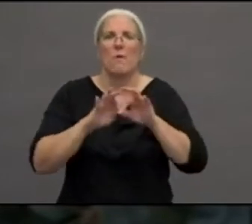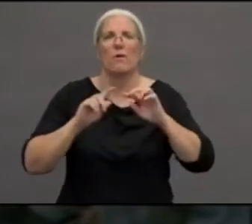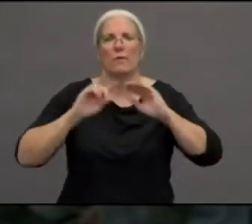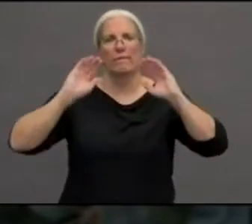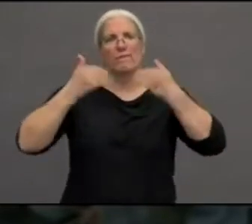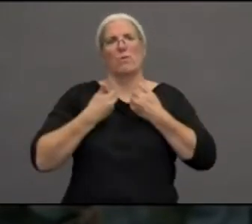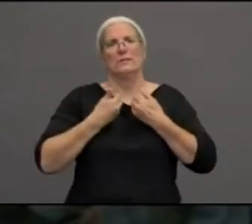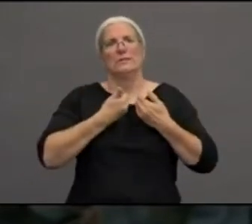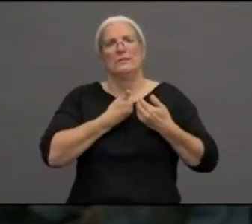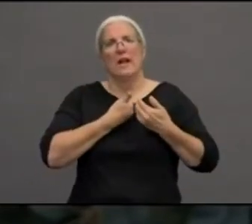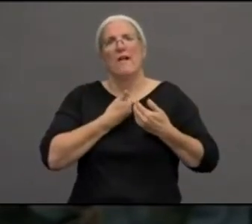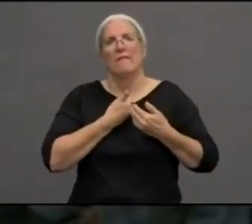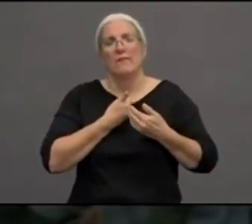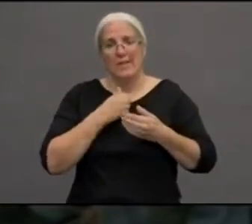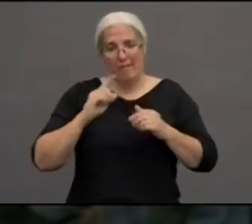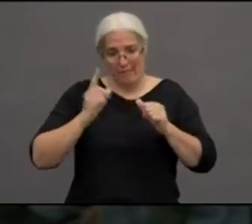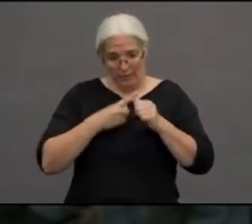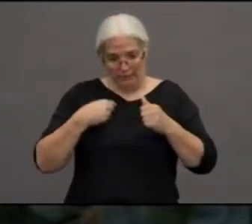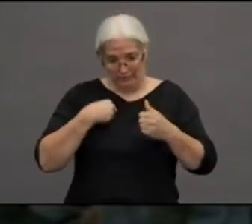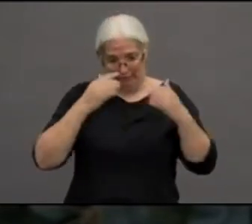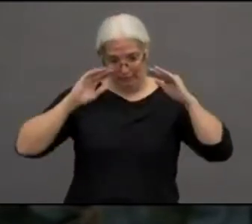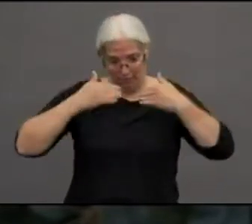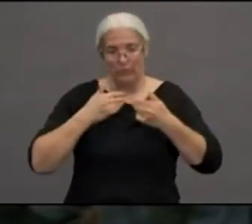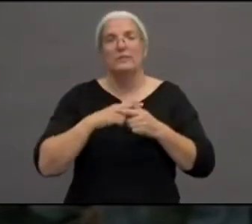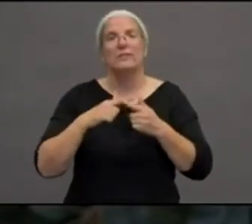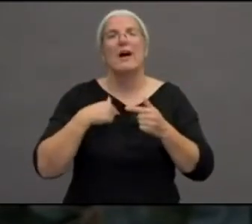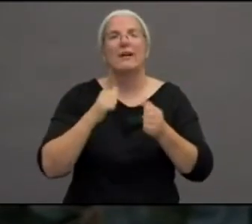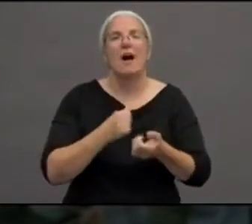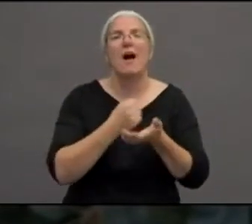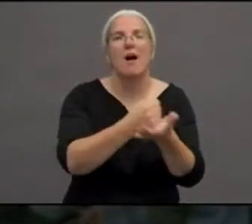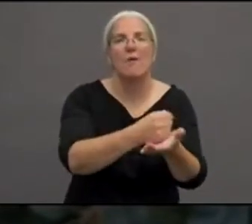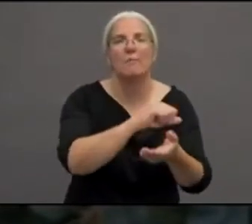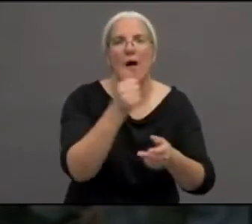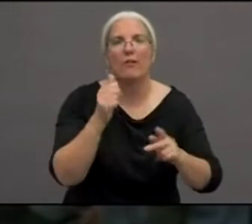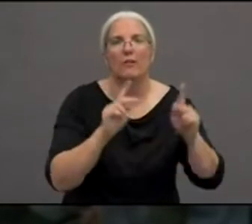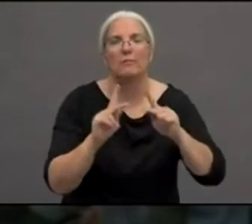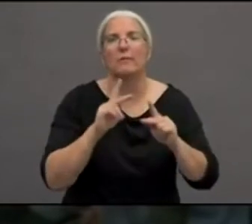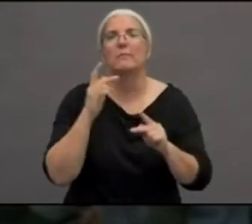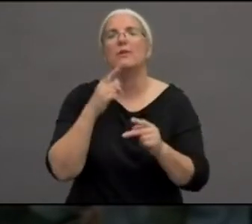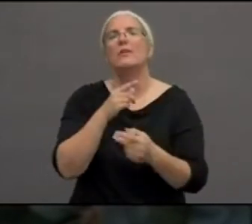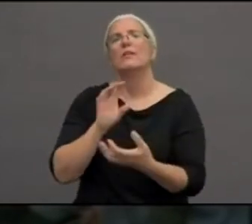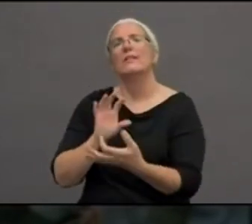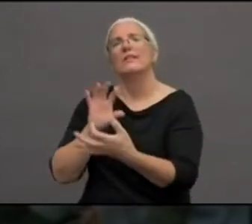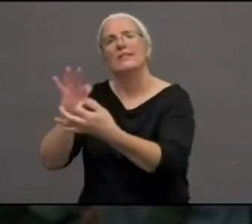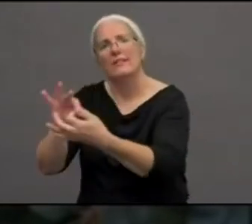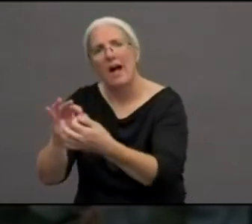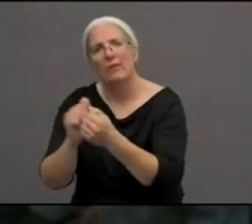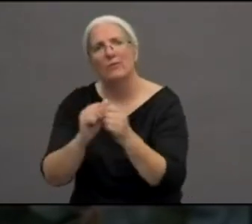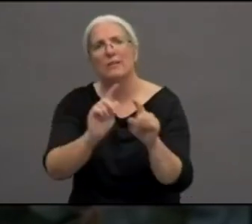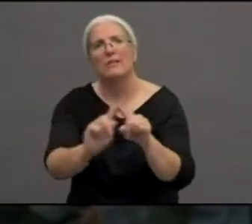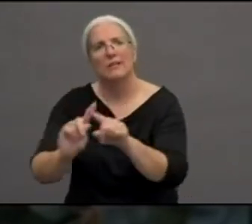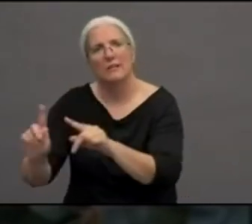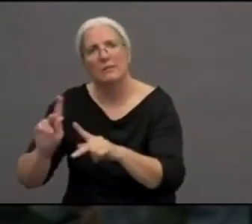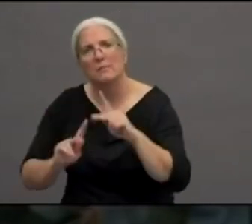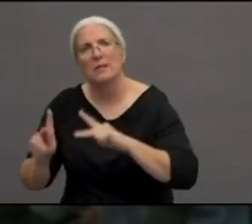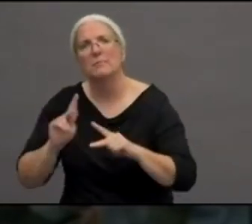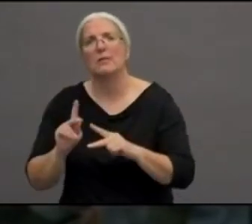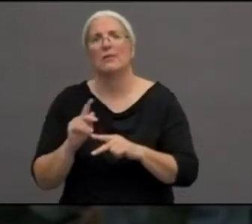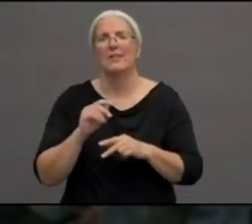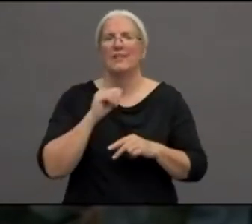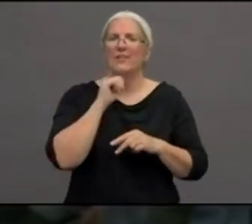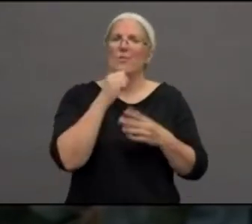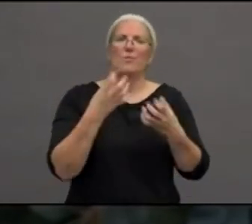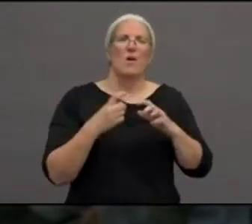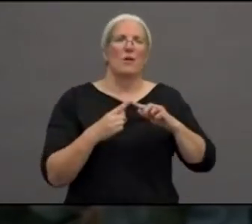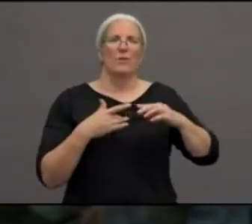to help others. Connecting, finding ways to connect with other members. Sometimes, with this isolation,